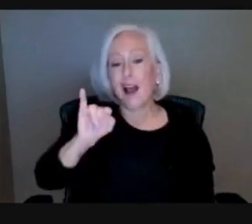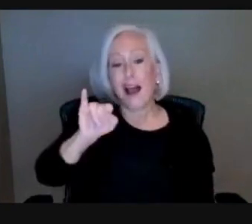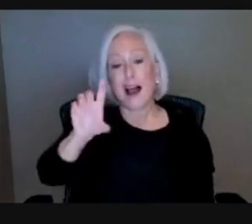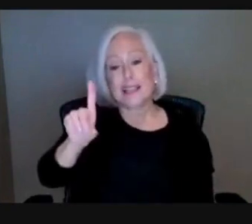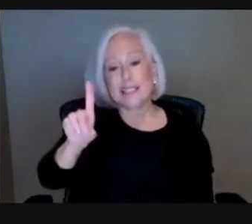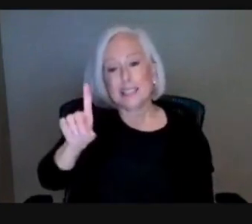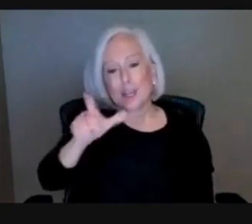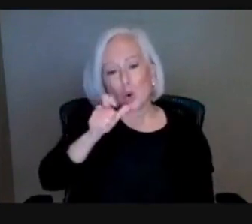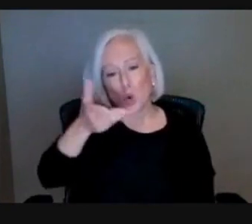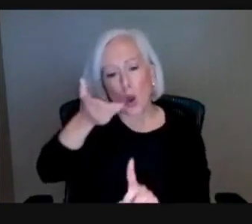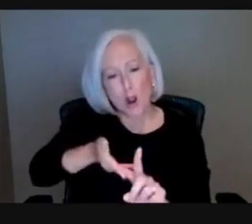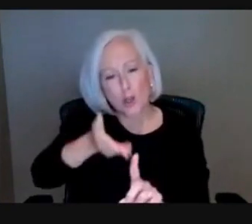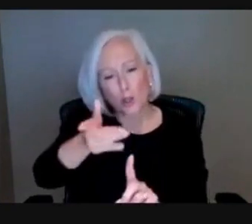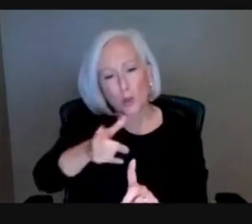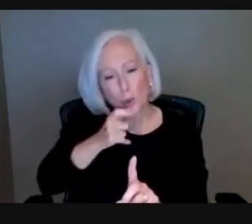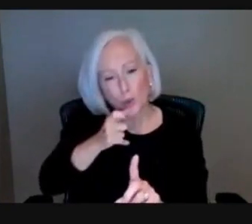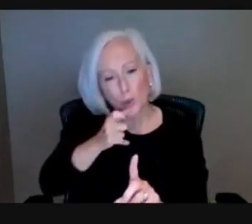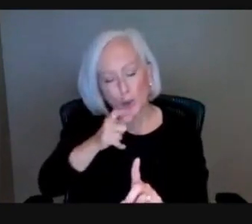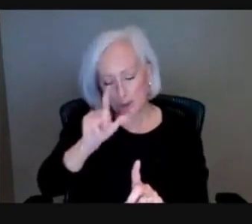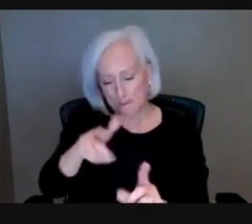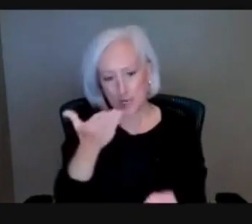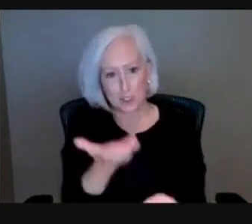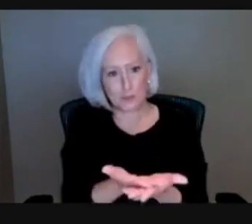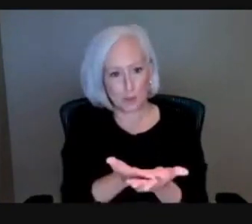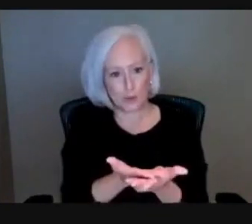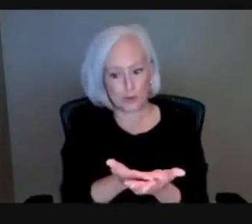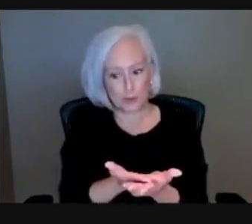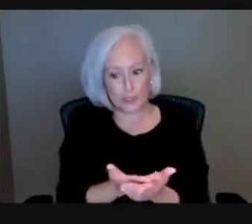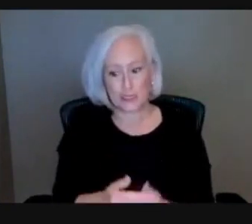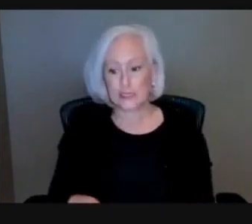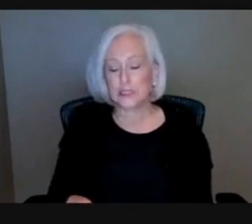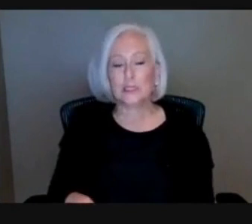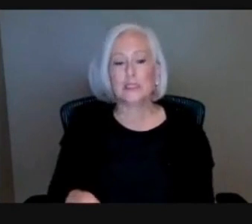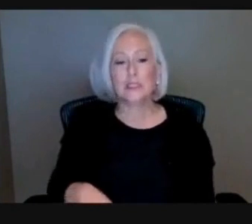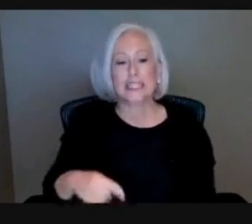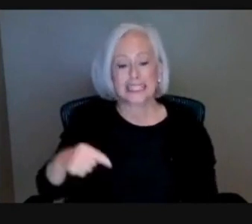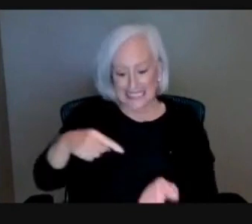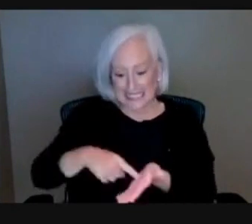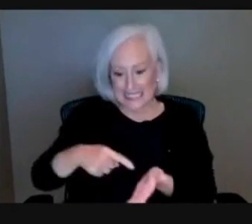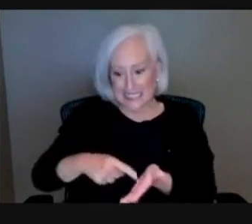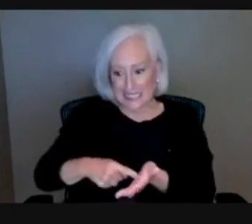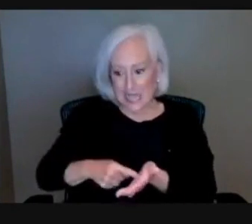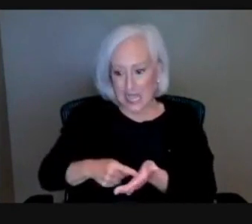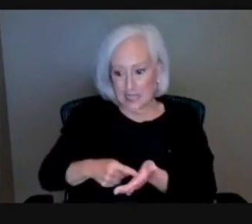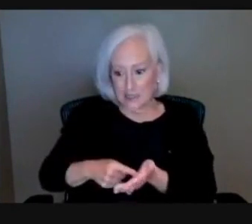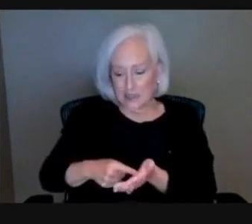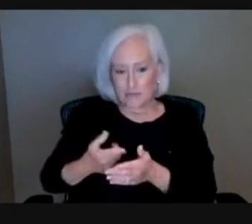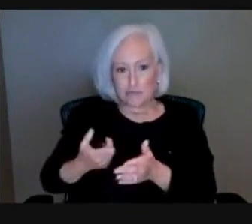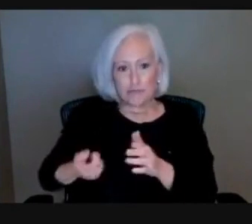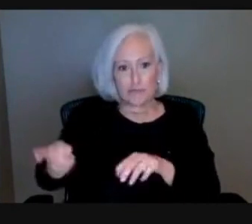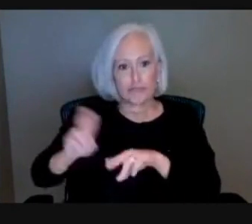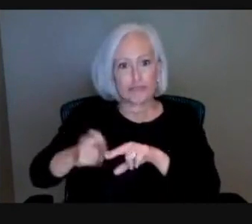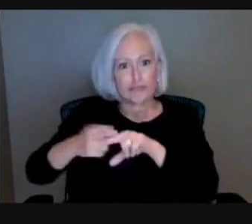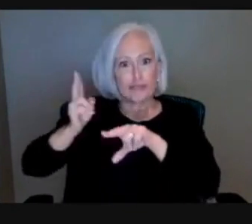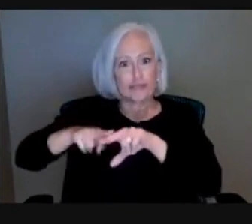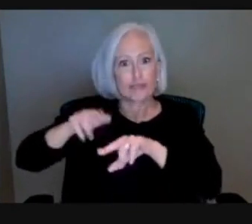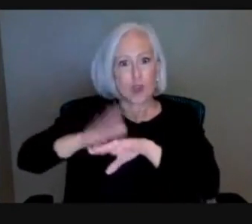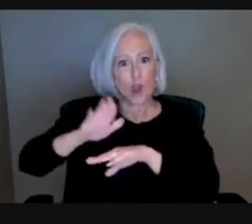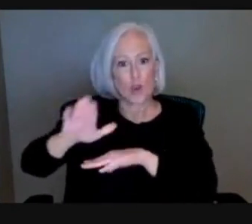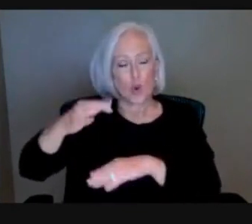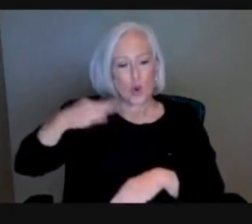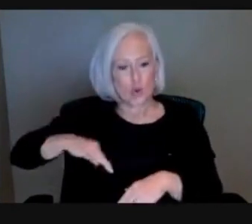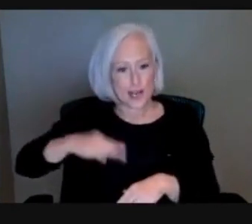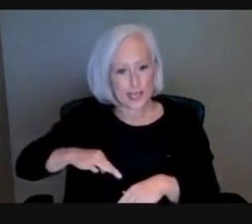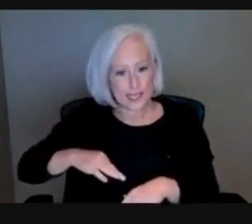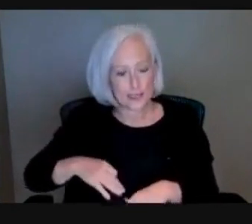other outstanding debts that may not be showing up on your credit. We want to know what your current housing payment is. And